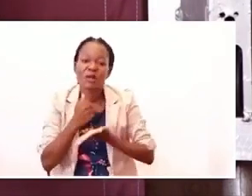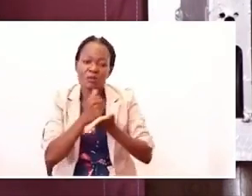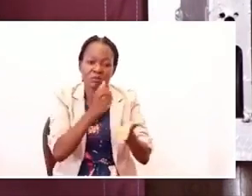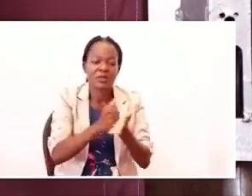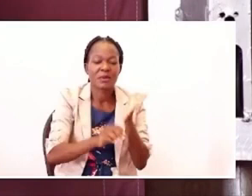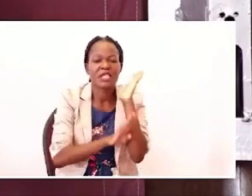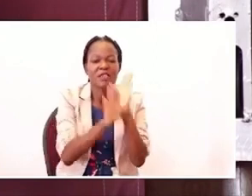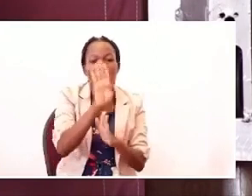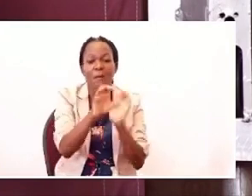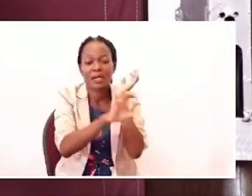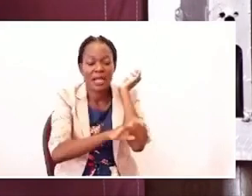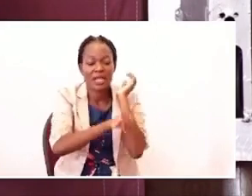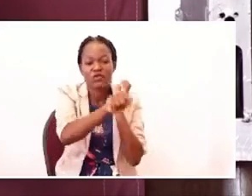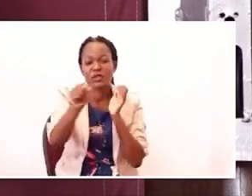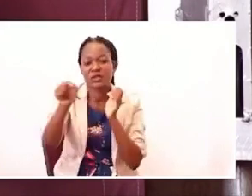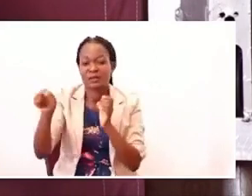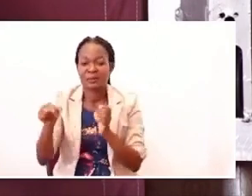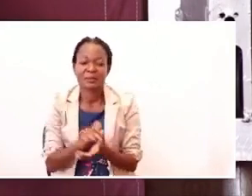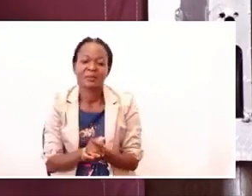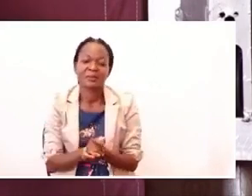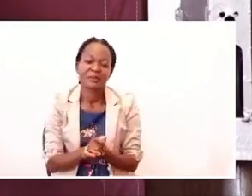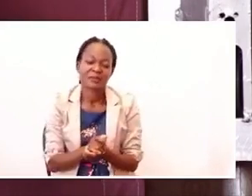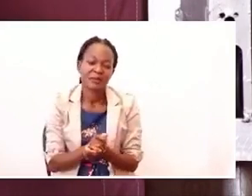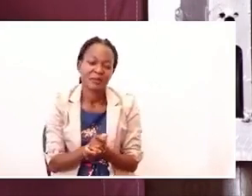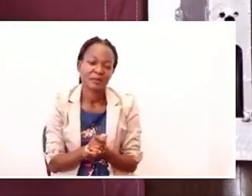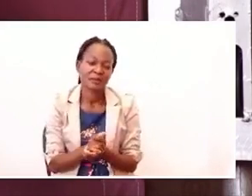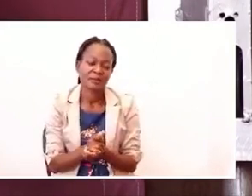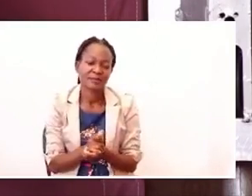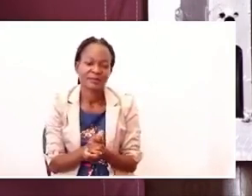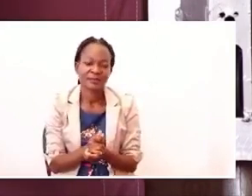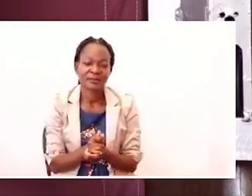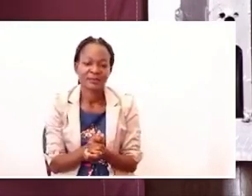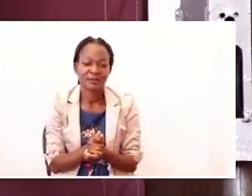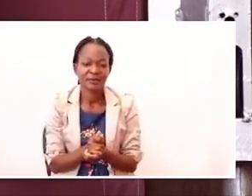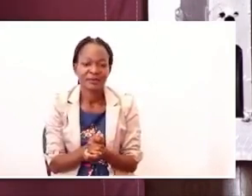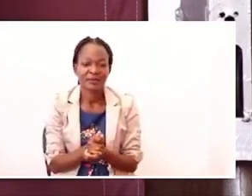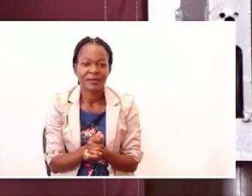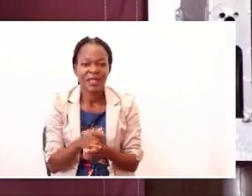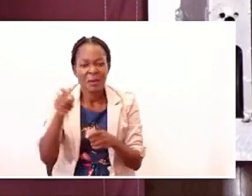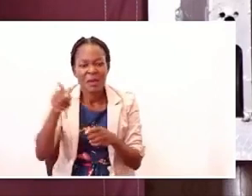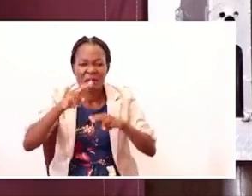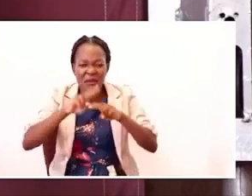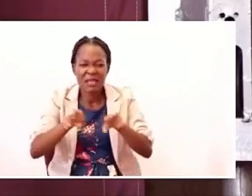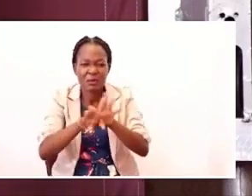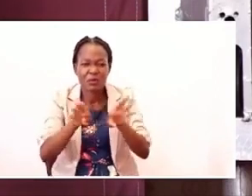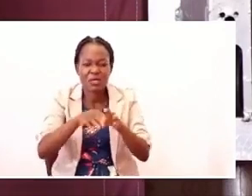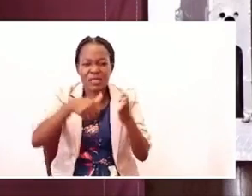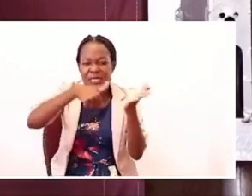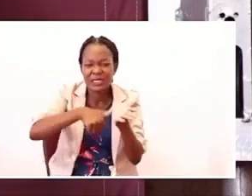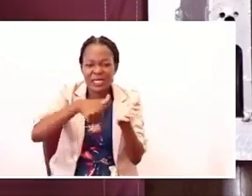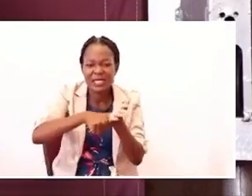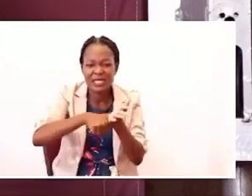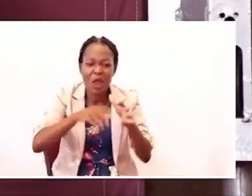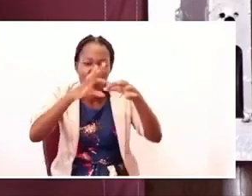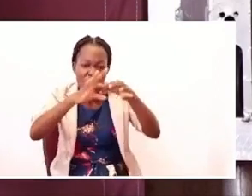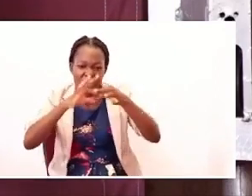countries. They then became collection agencies, data collection agencies